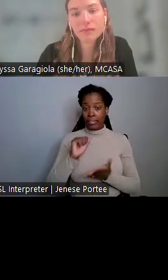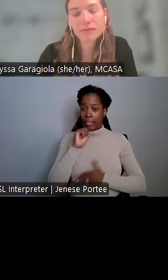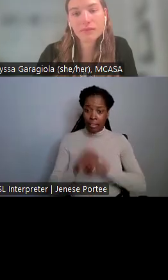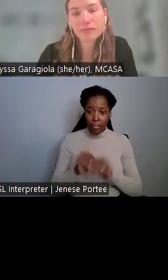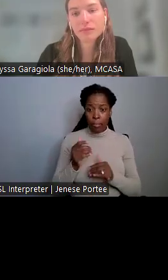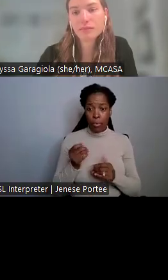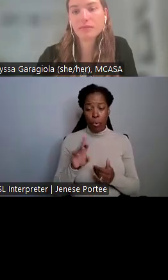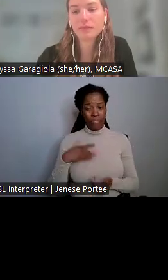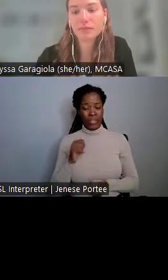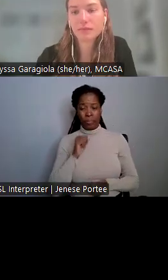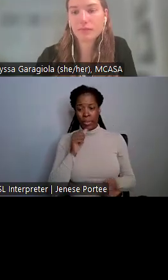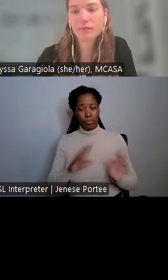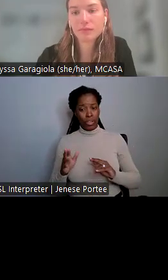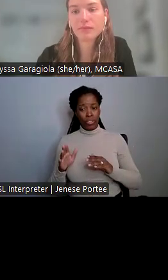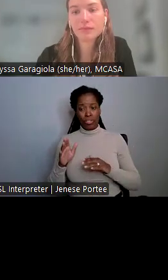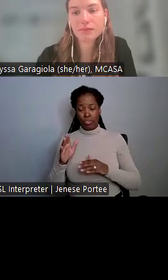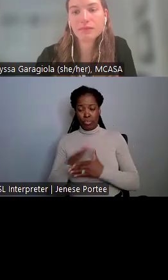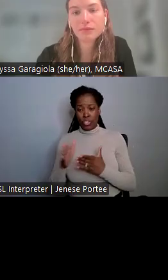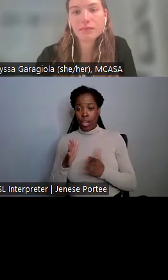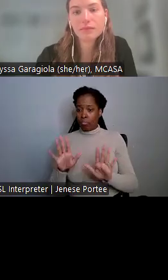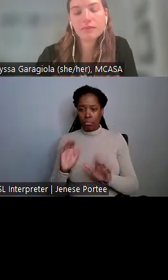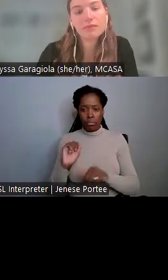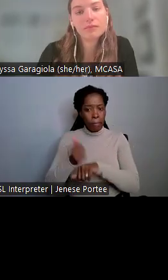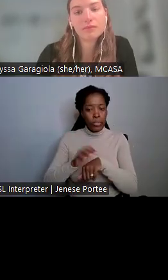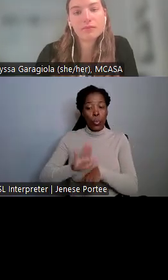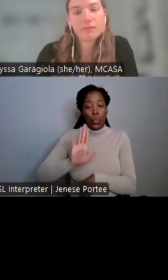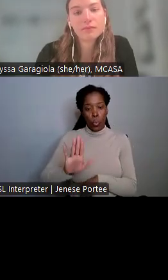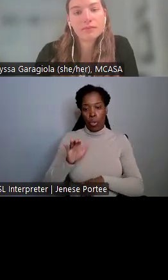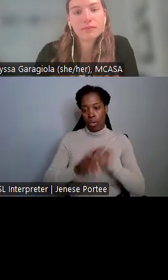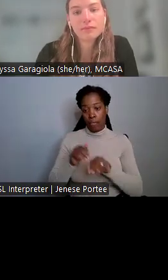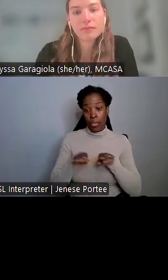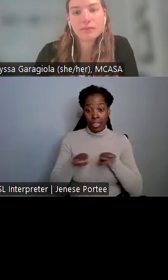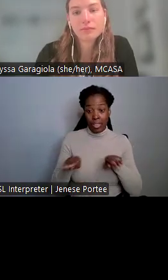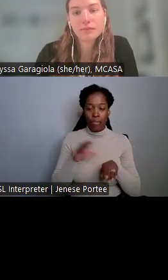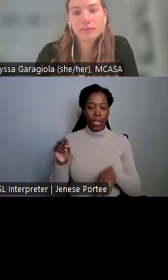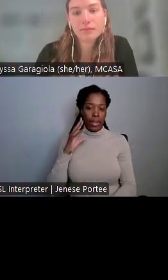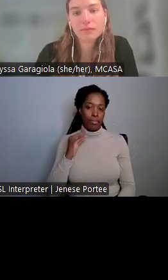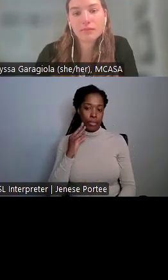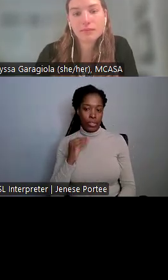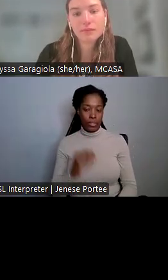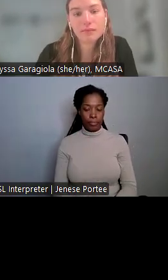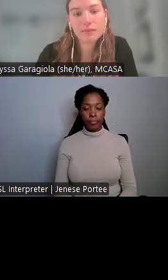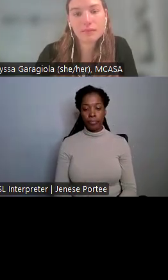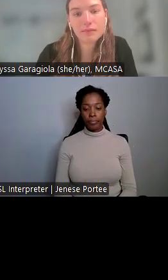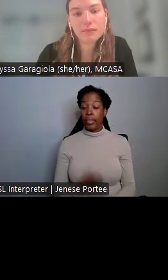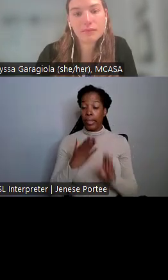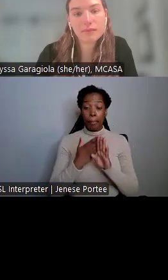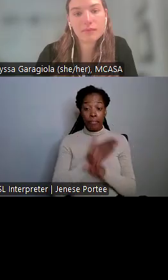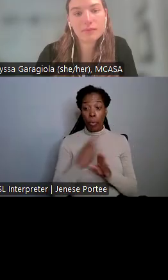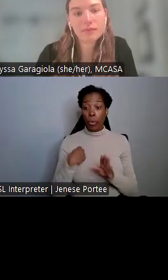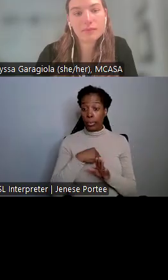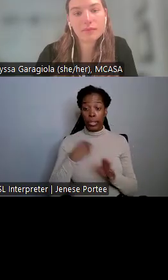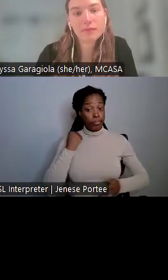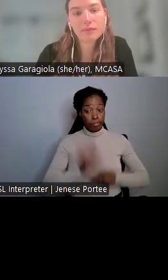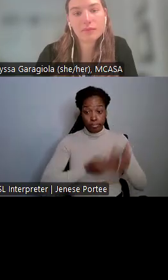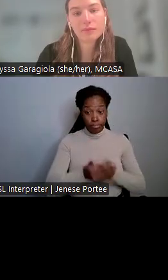This is all based on your comfort level and your experience. The last thing I want to say before we jump into today's